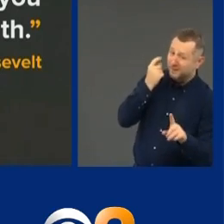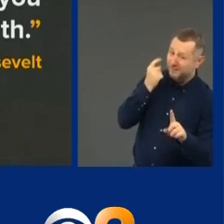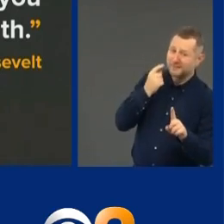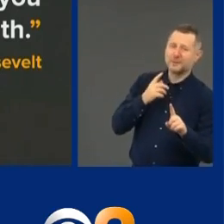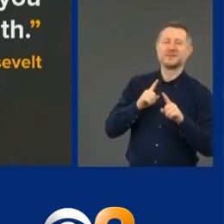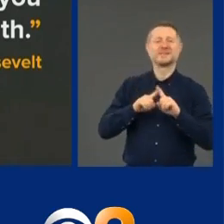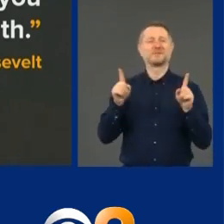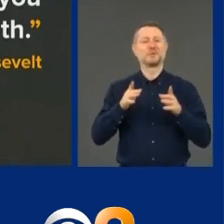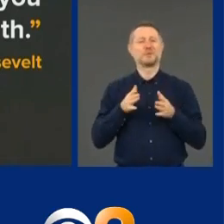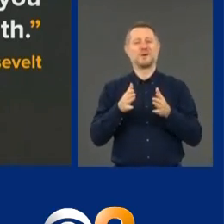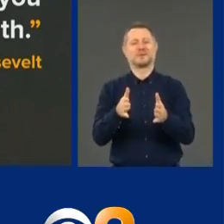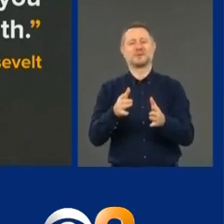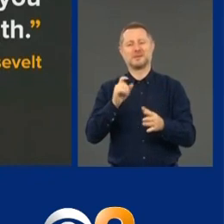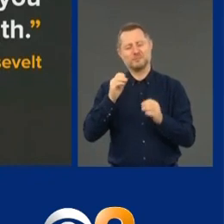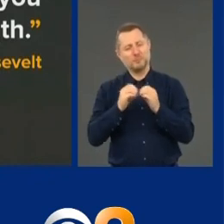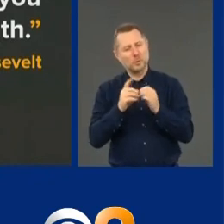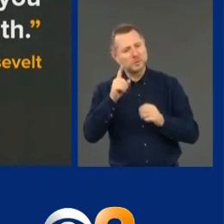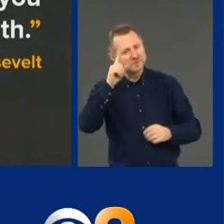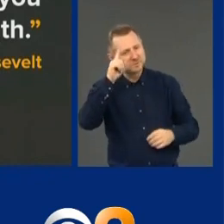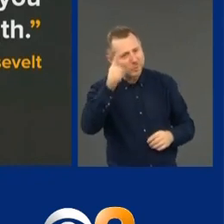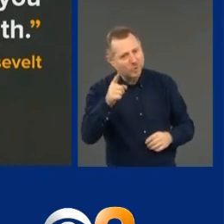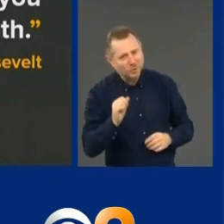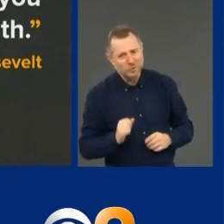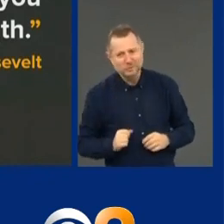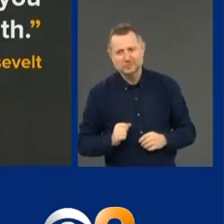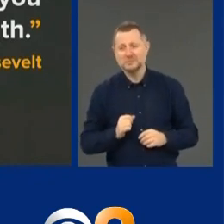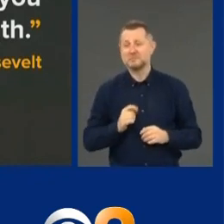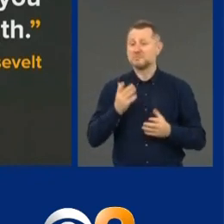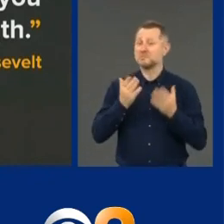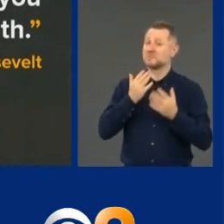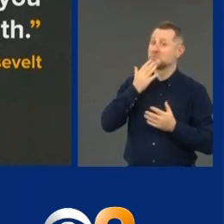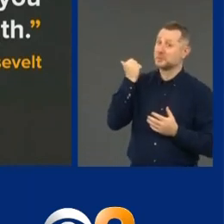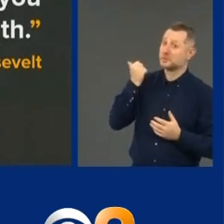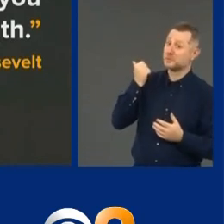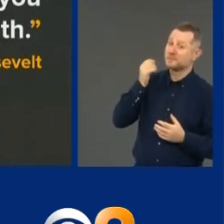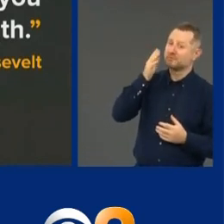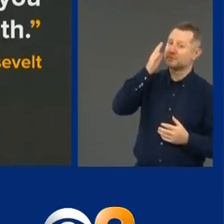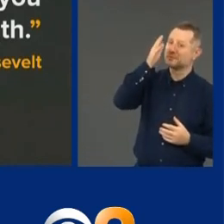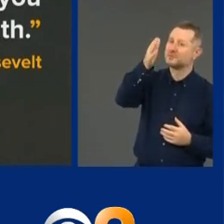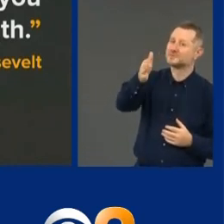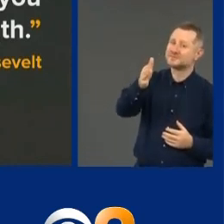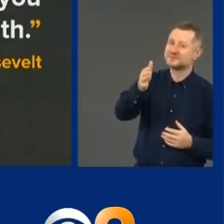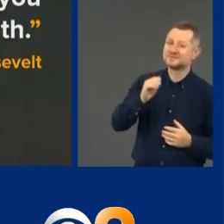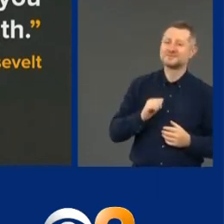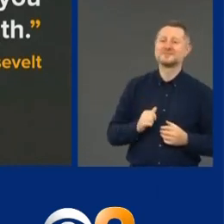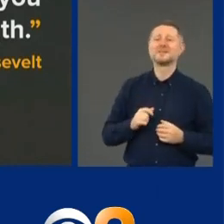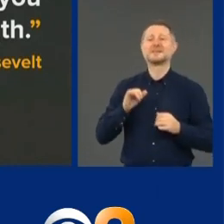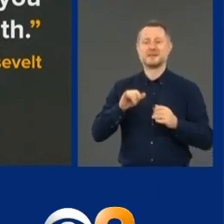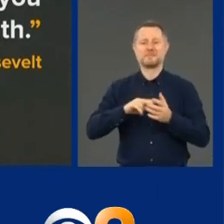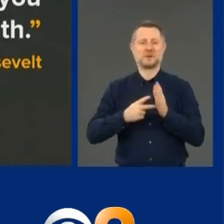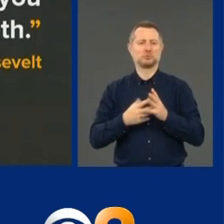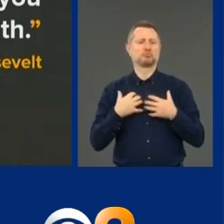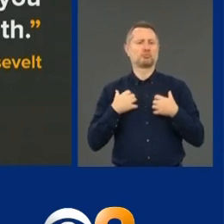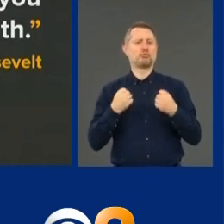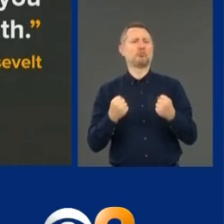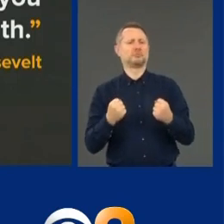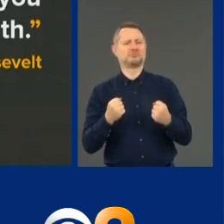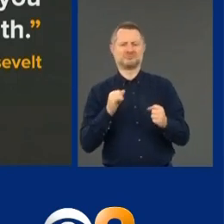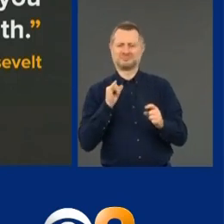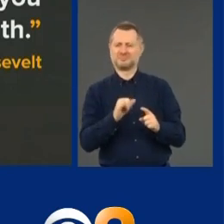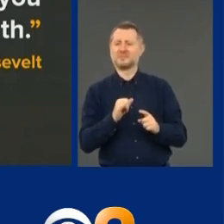way, maybe a better way when all is said and done. And that's courage. And Teddy Roosevelt